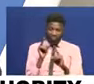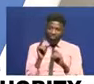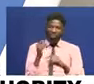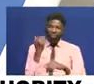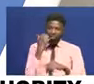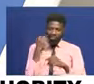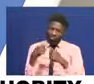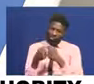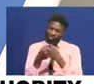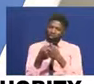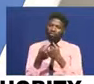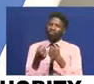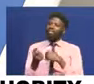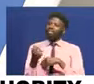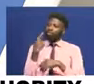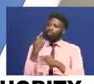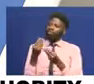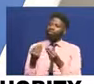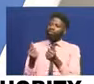have. So